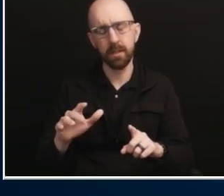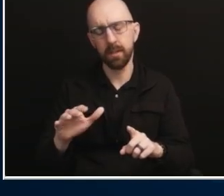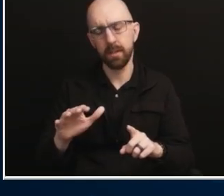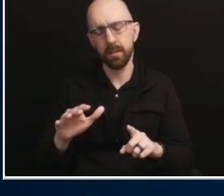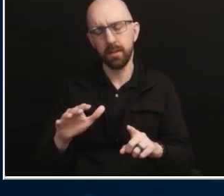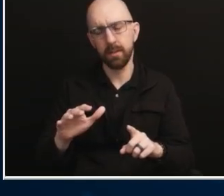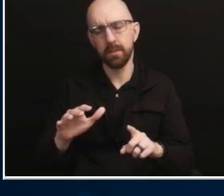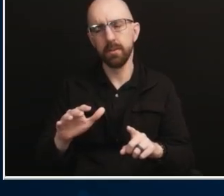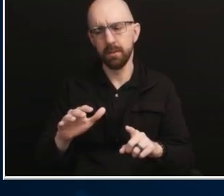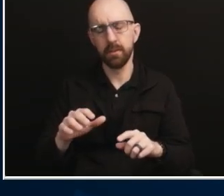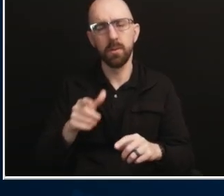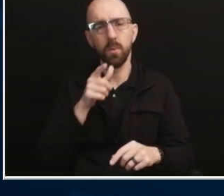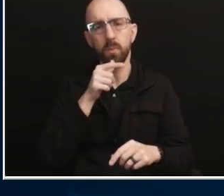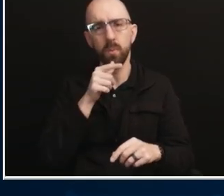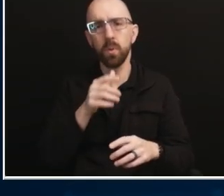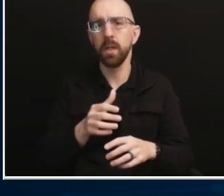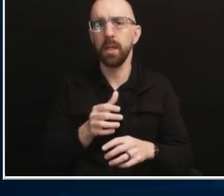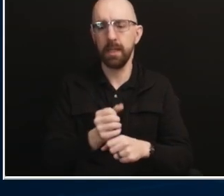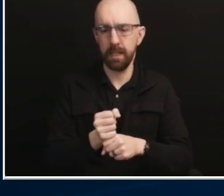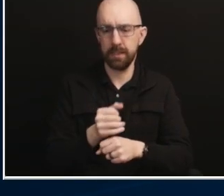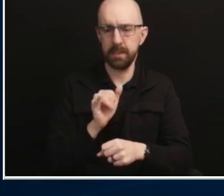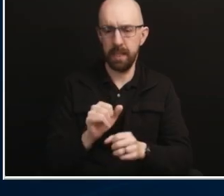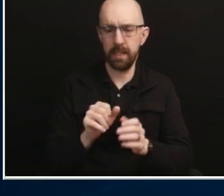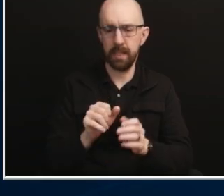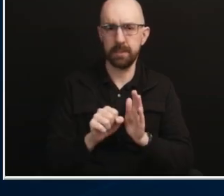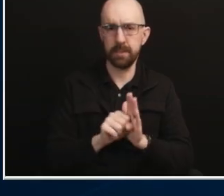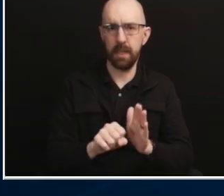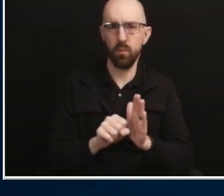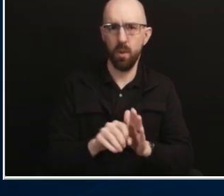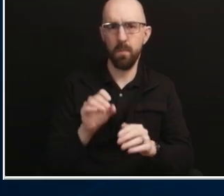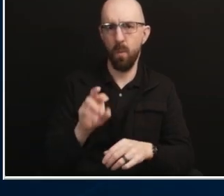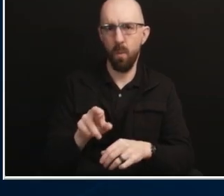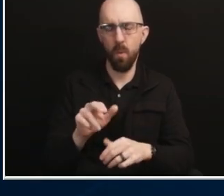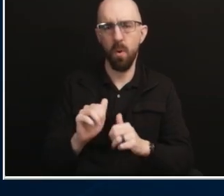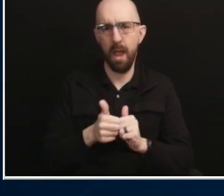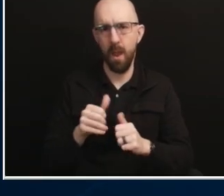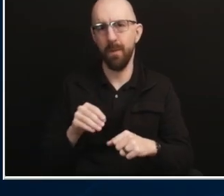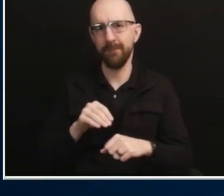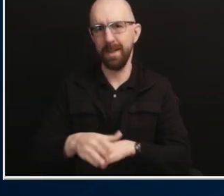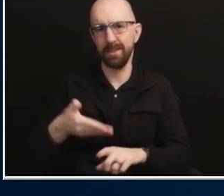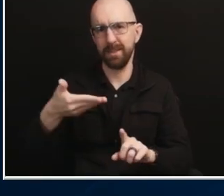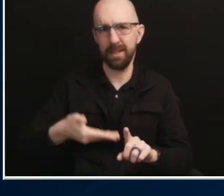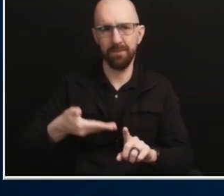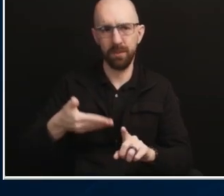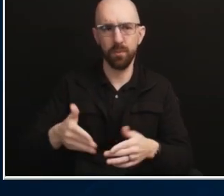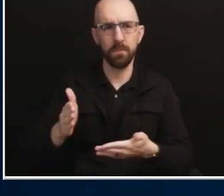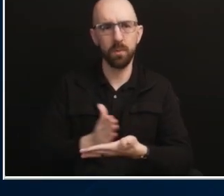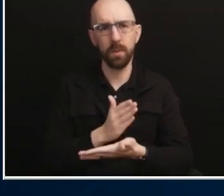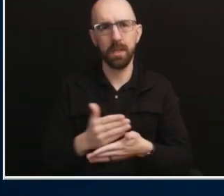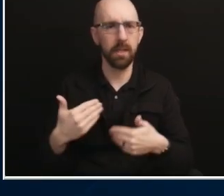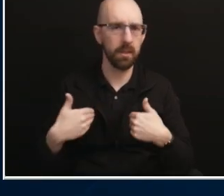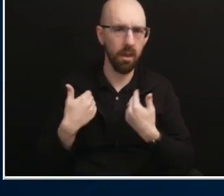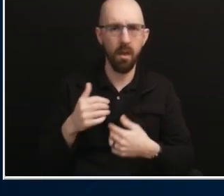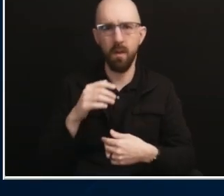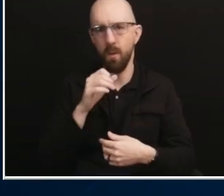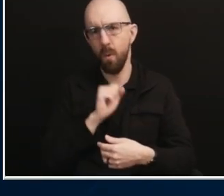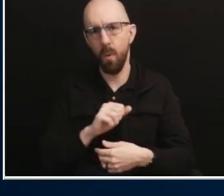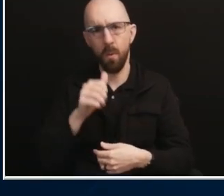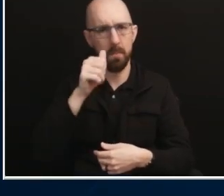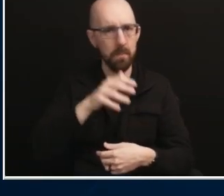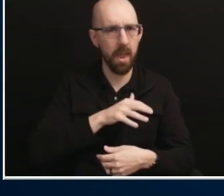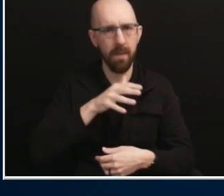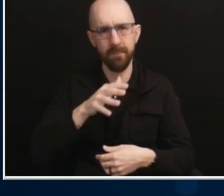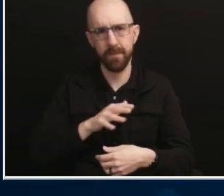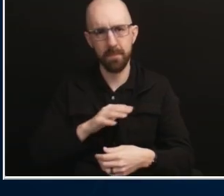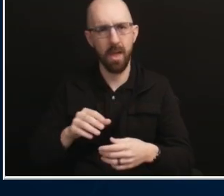in who gets broken heart syndrome or how it affects them between young, old, male, female? Just the